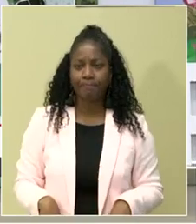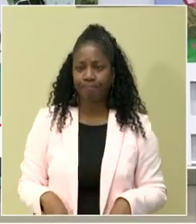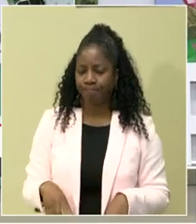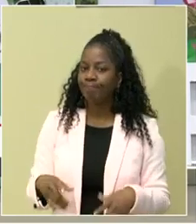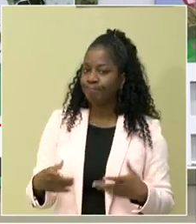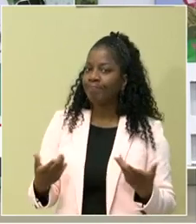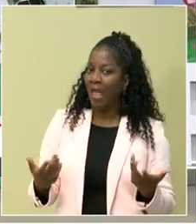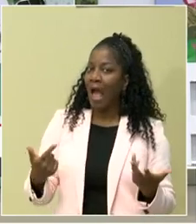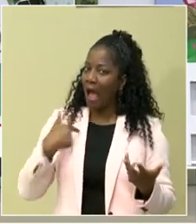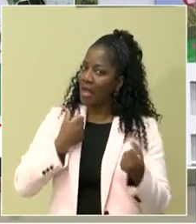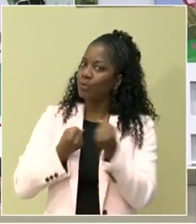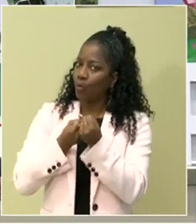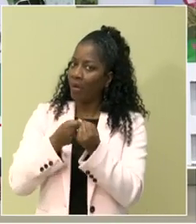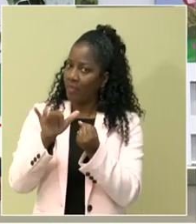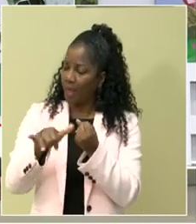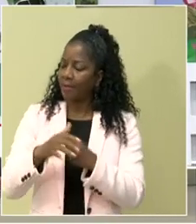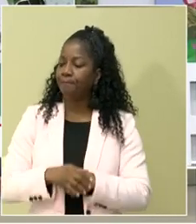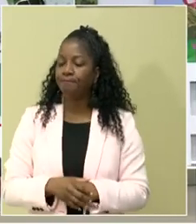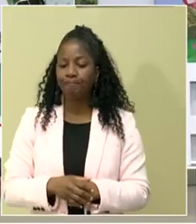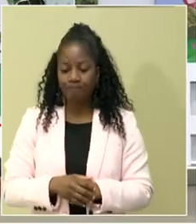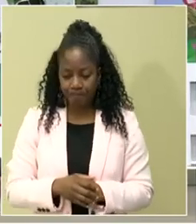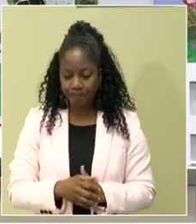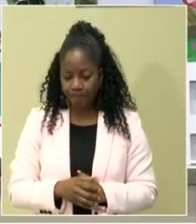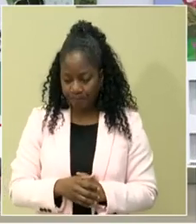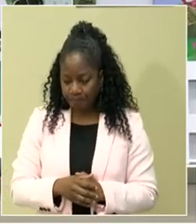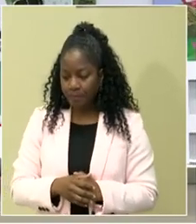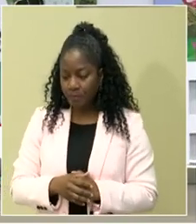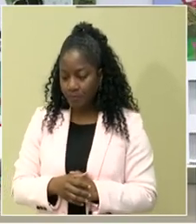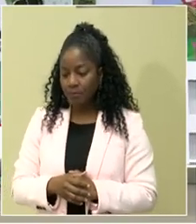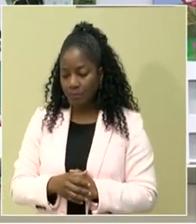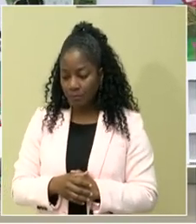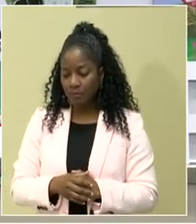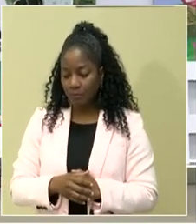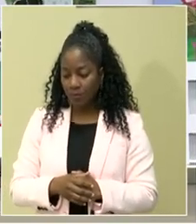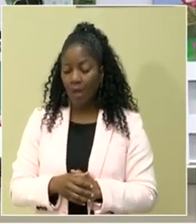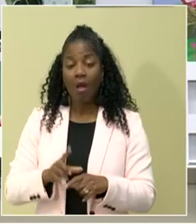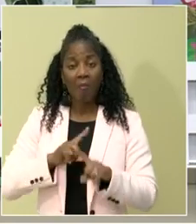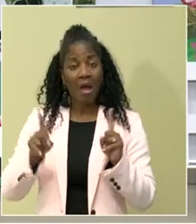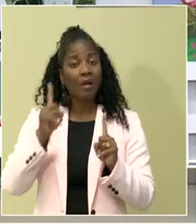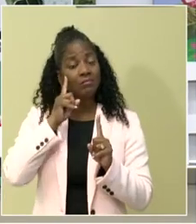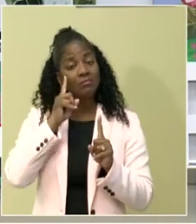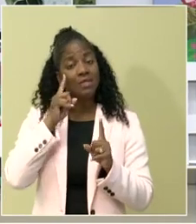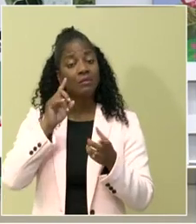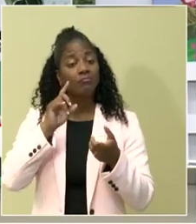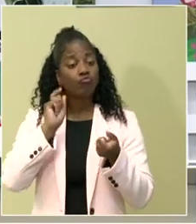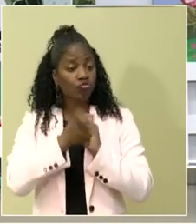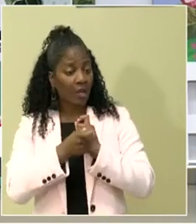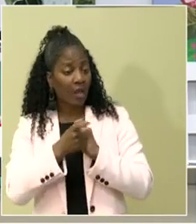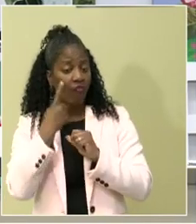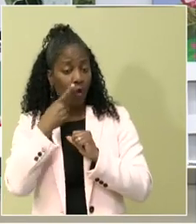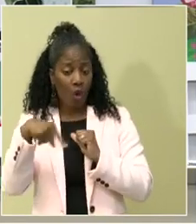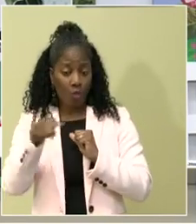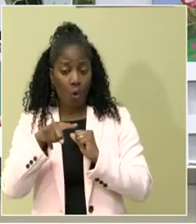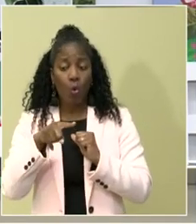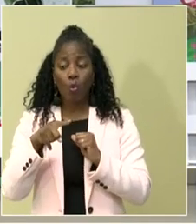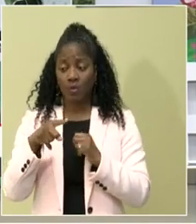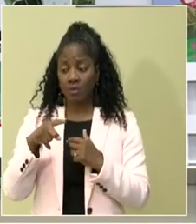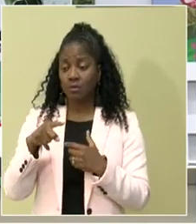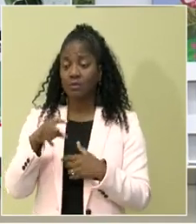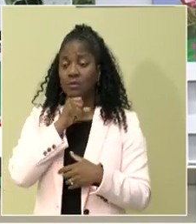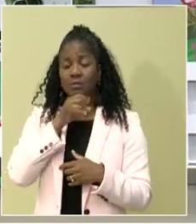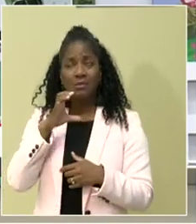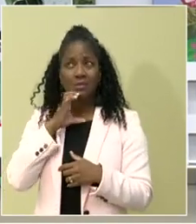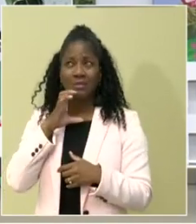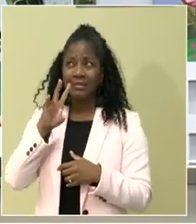been supportive of that. I think that the change is still a program in place for people 75 or older. I